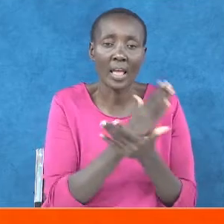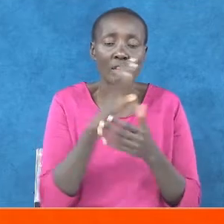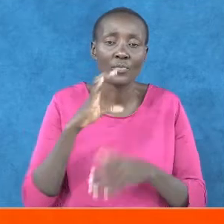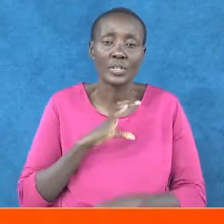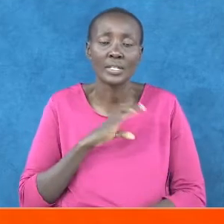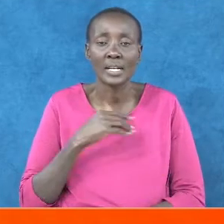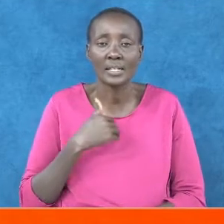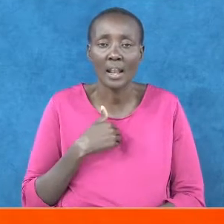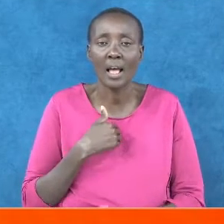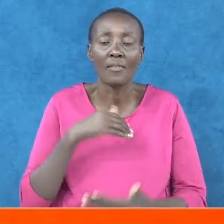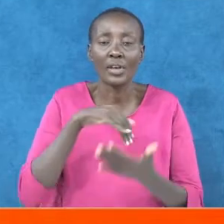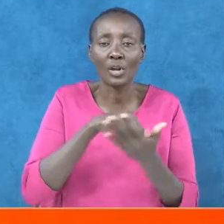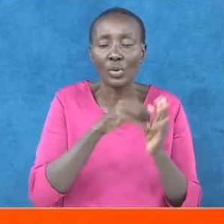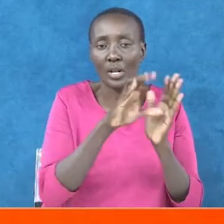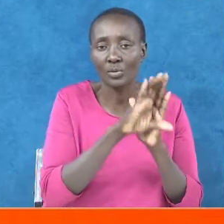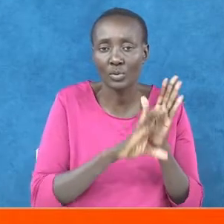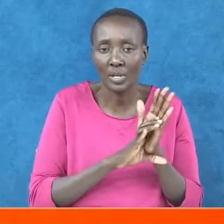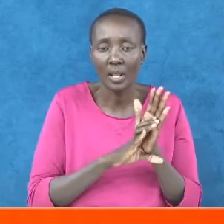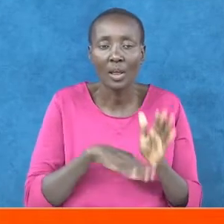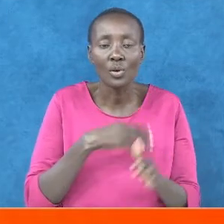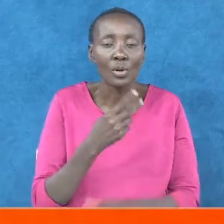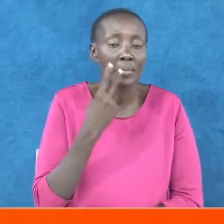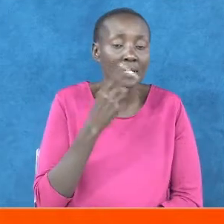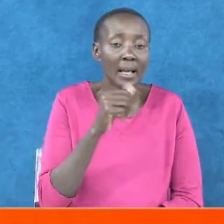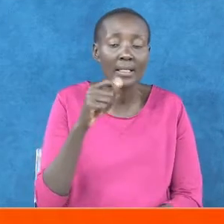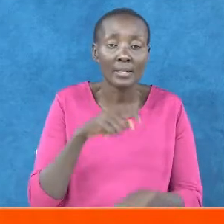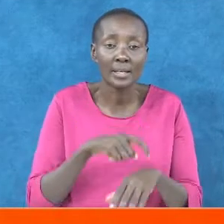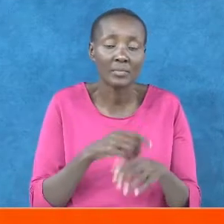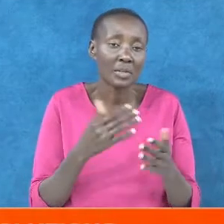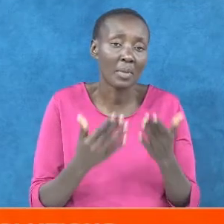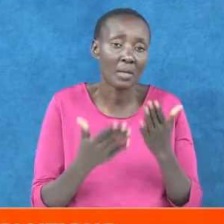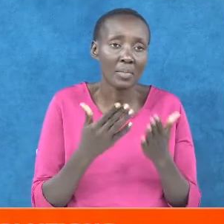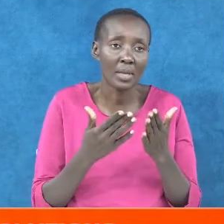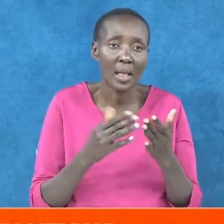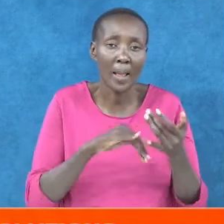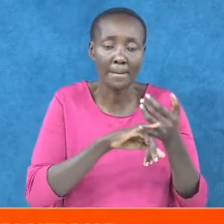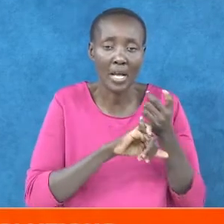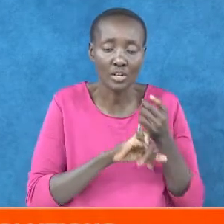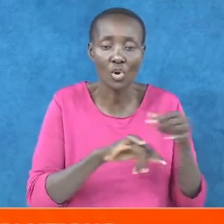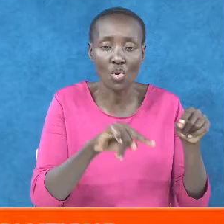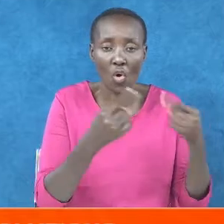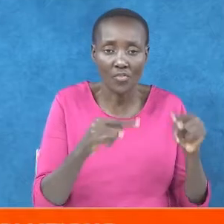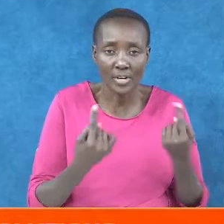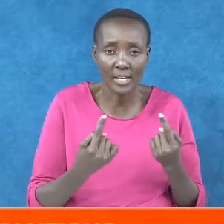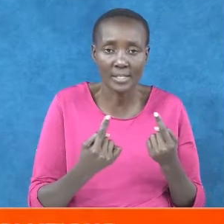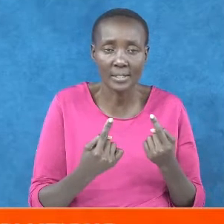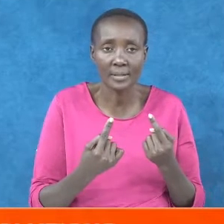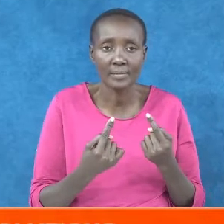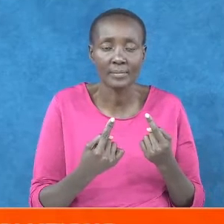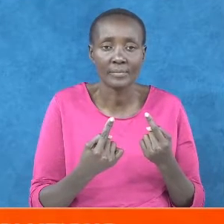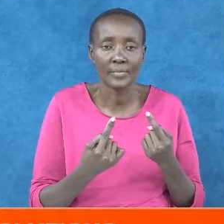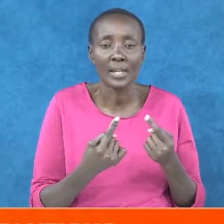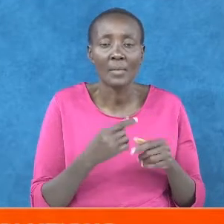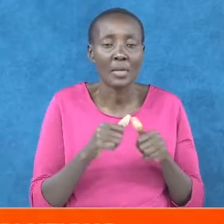the Constitution. Right. So I usually see, for example, sometimes things like marital disputes involving